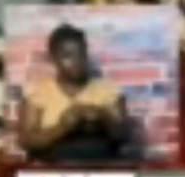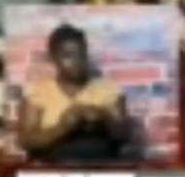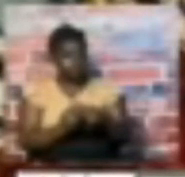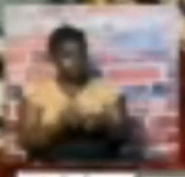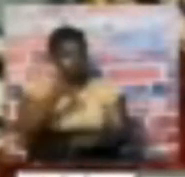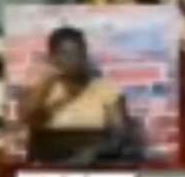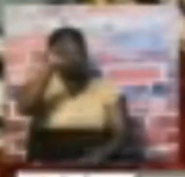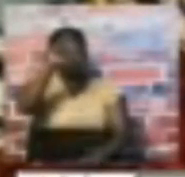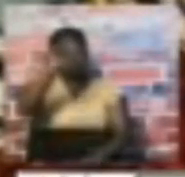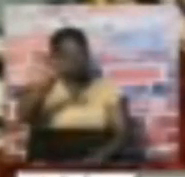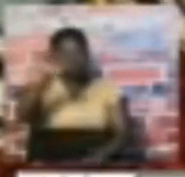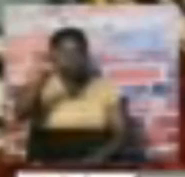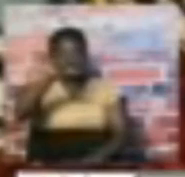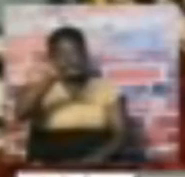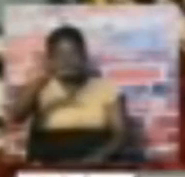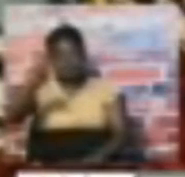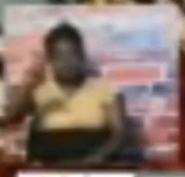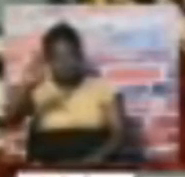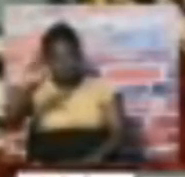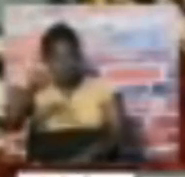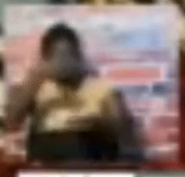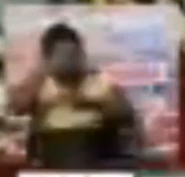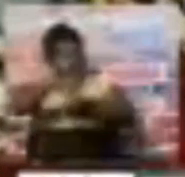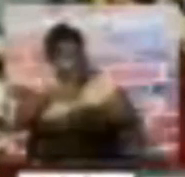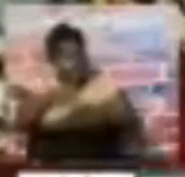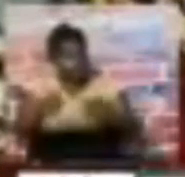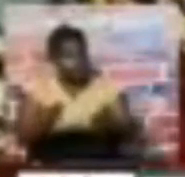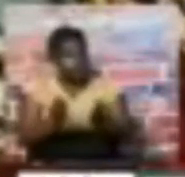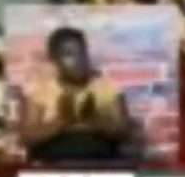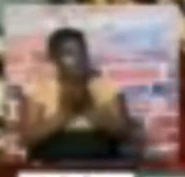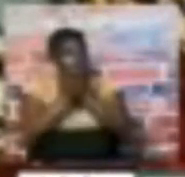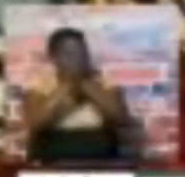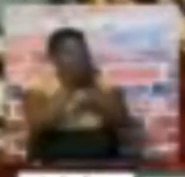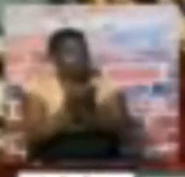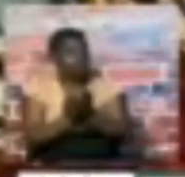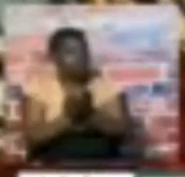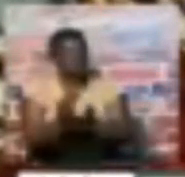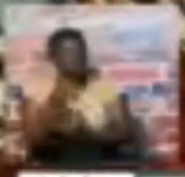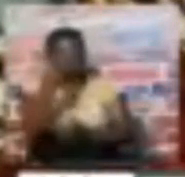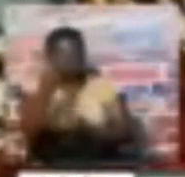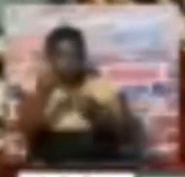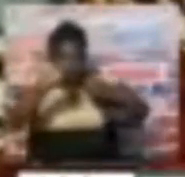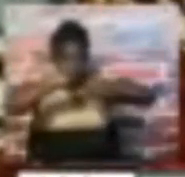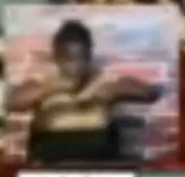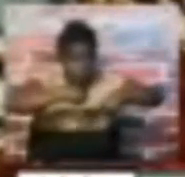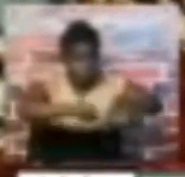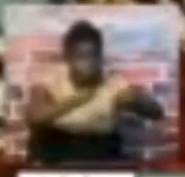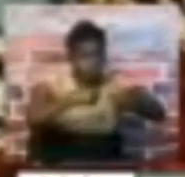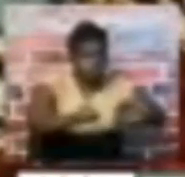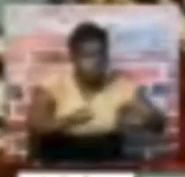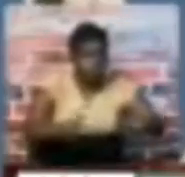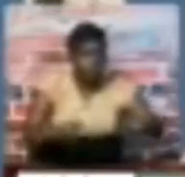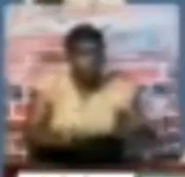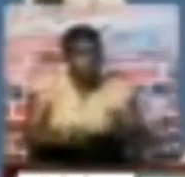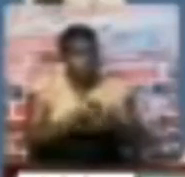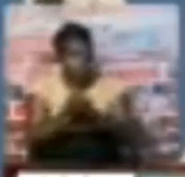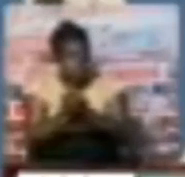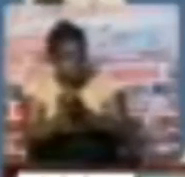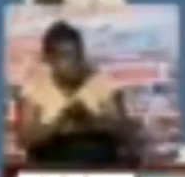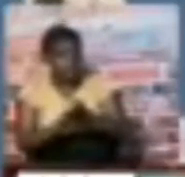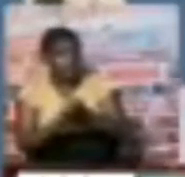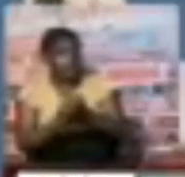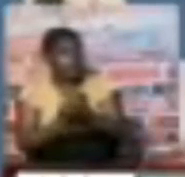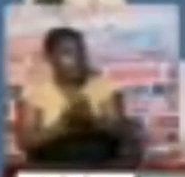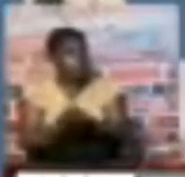Nile Fishing Company, a boat, 2 motorcycles, and hand washing equipment